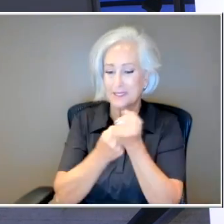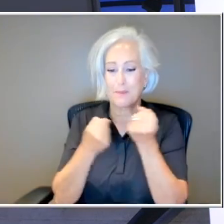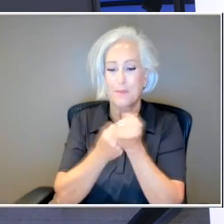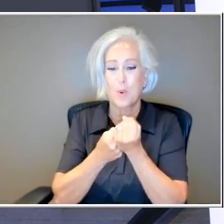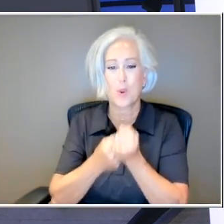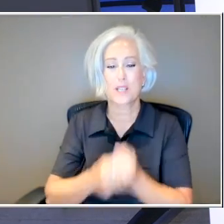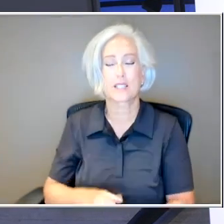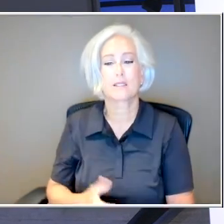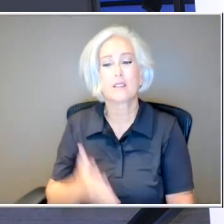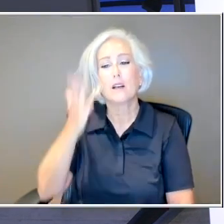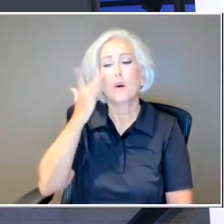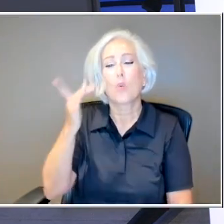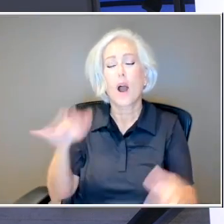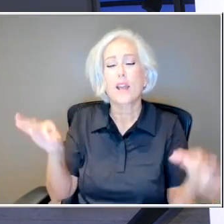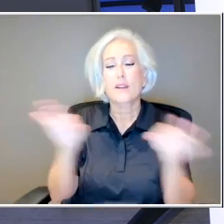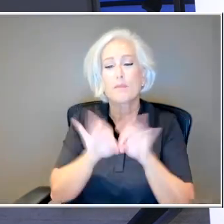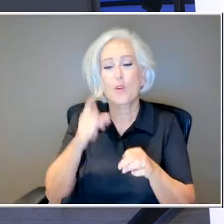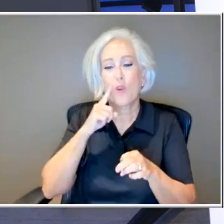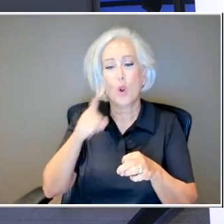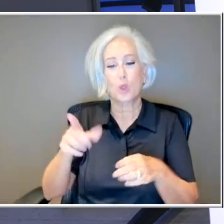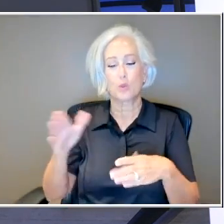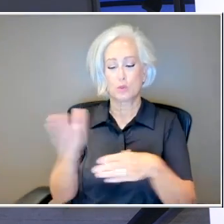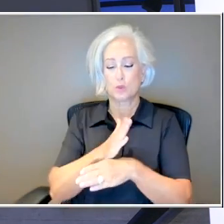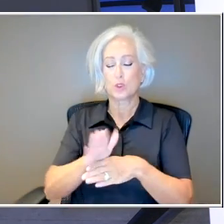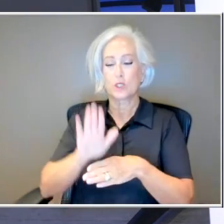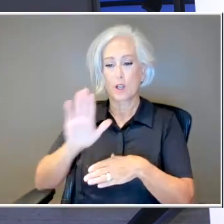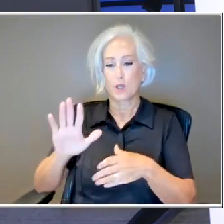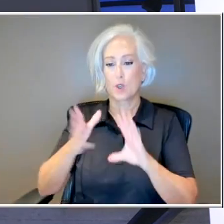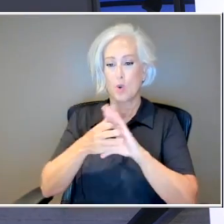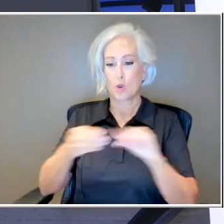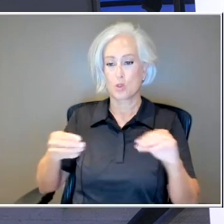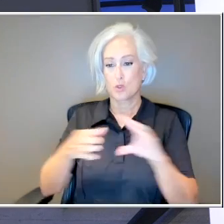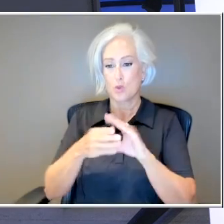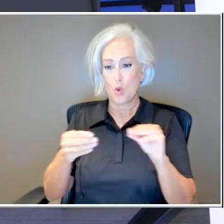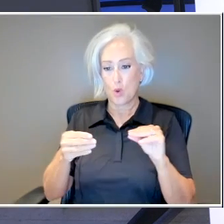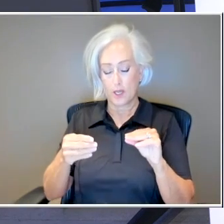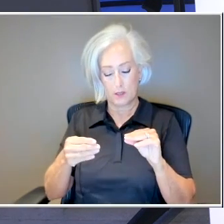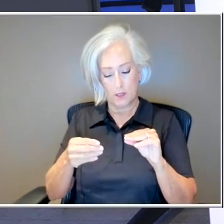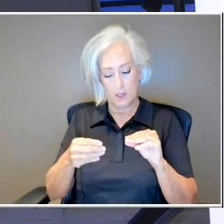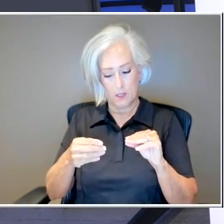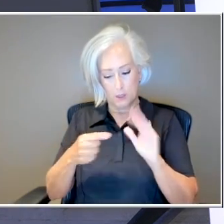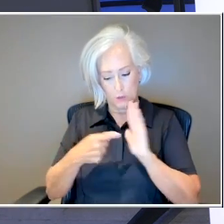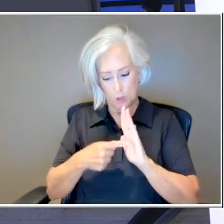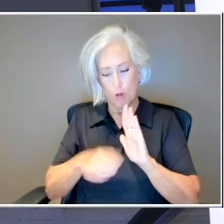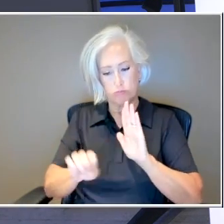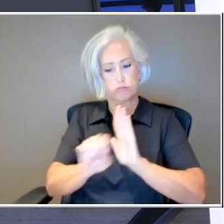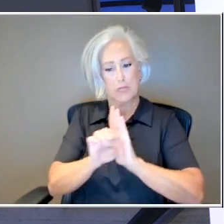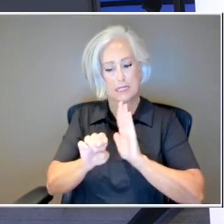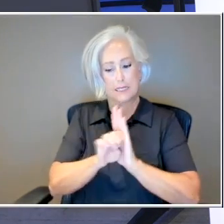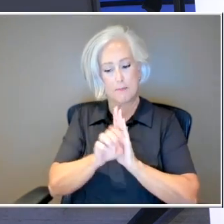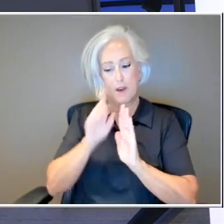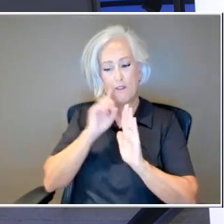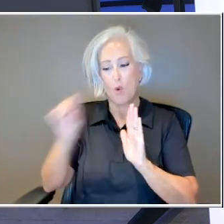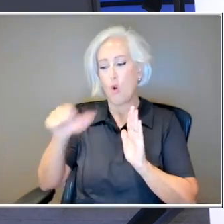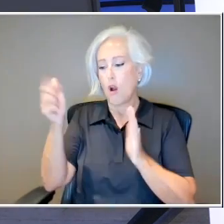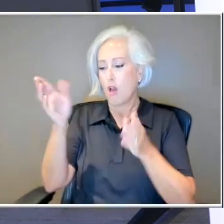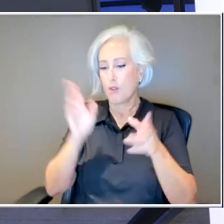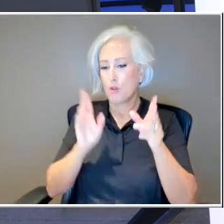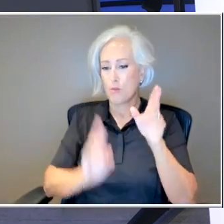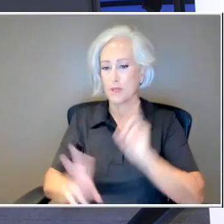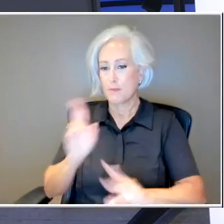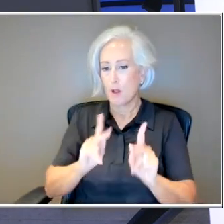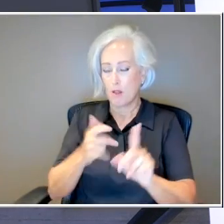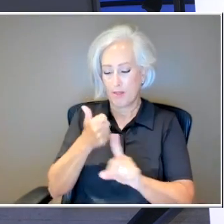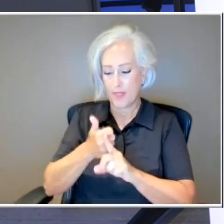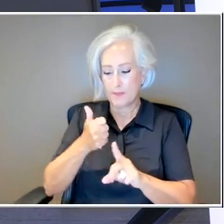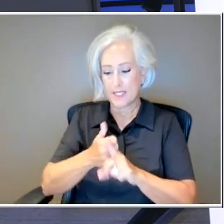important for you to just share your story, be an example to others who maybe are going through it, who might be going through it and don't know